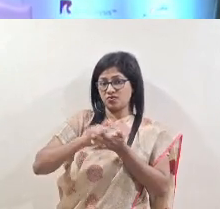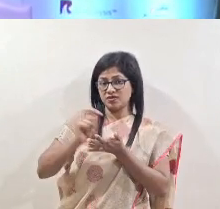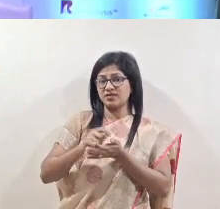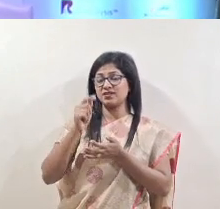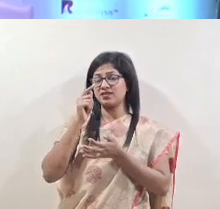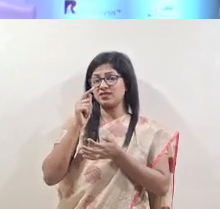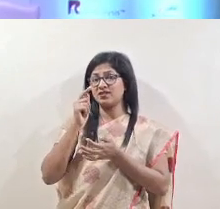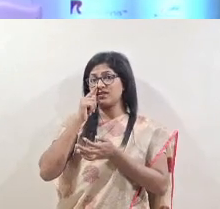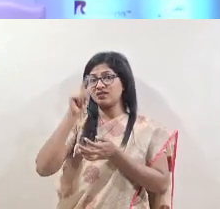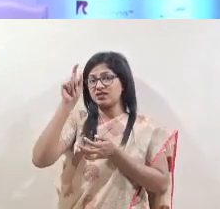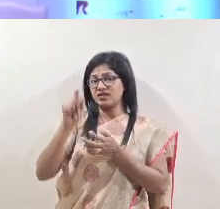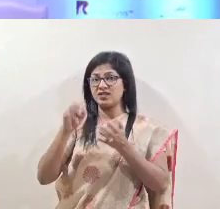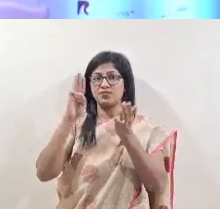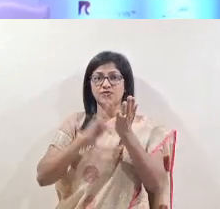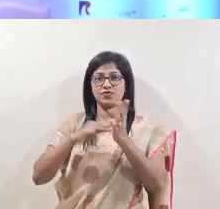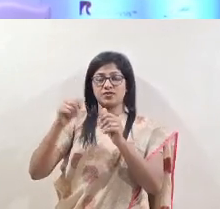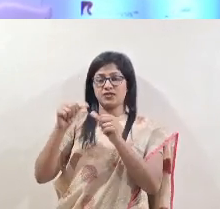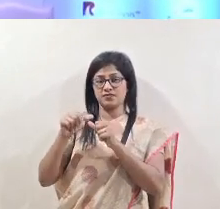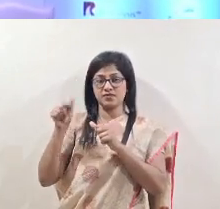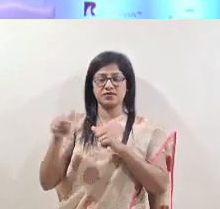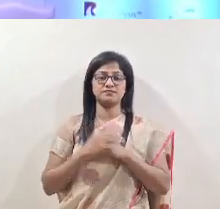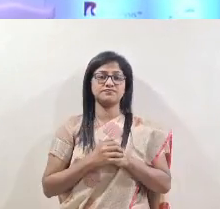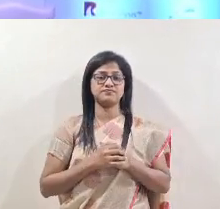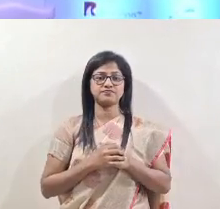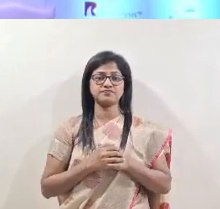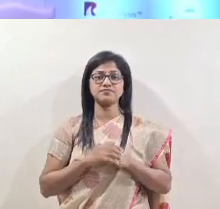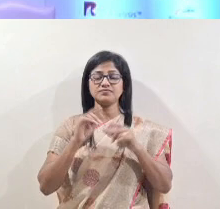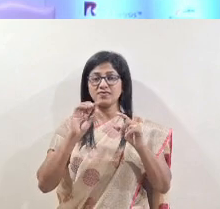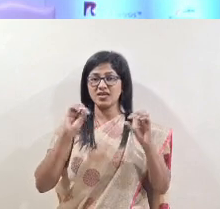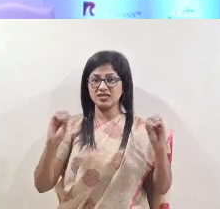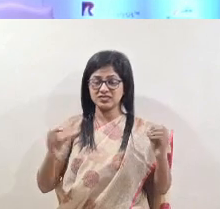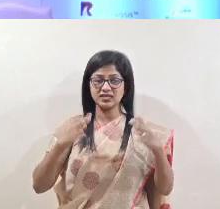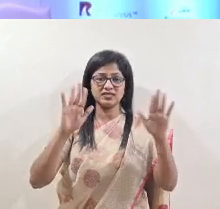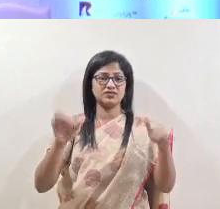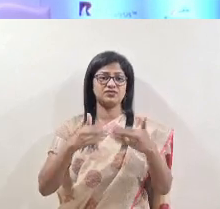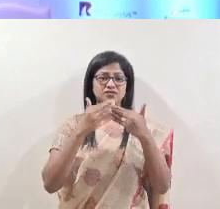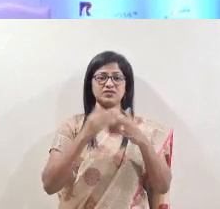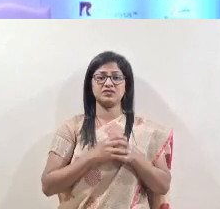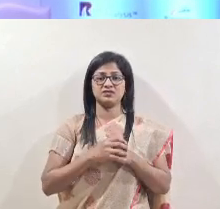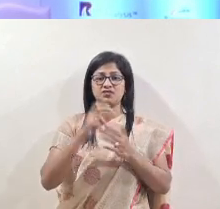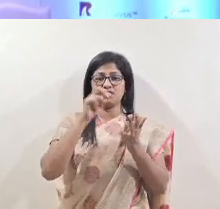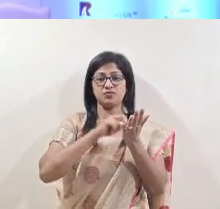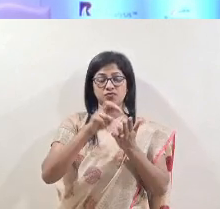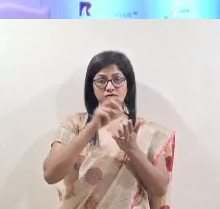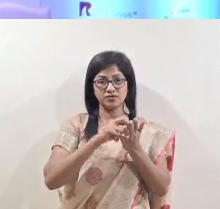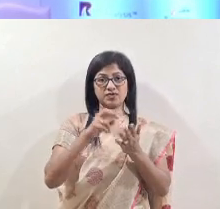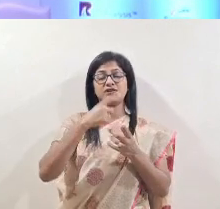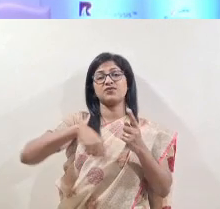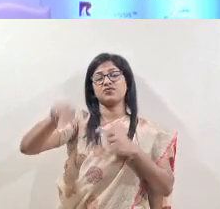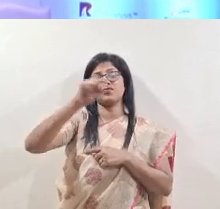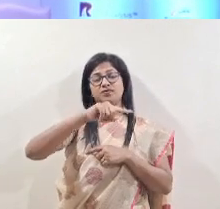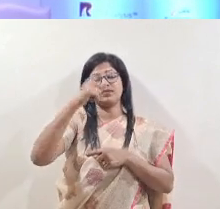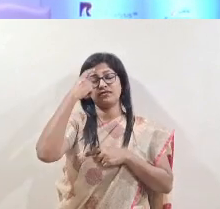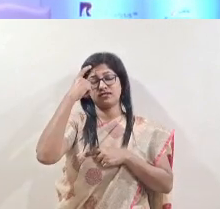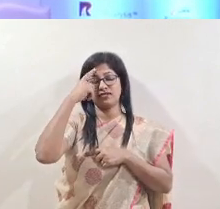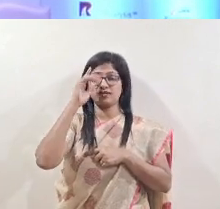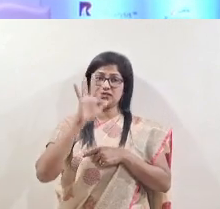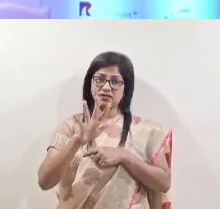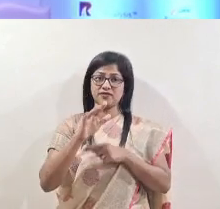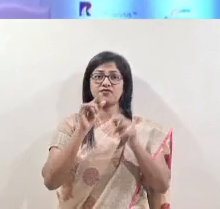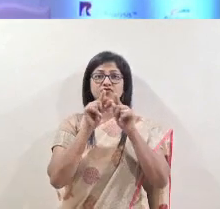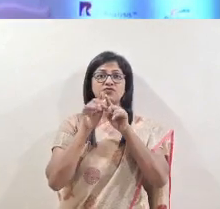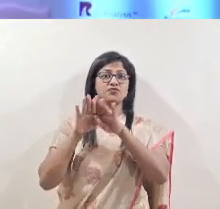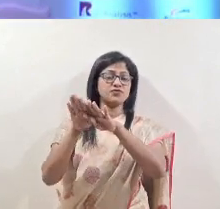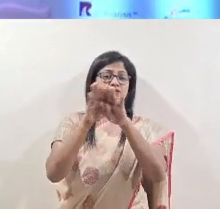Advani. So to start with the introduction, like walking is still considered as the universal mode